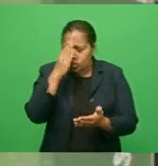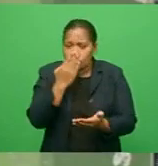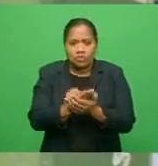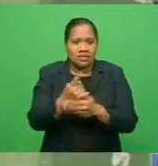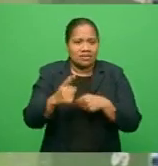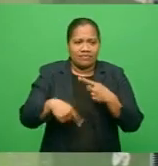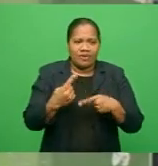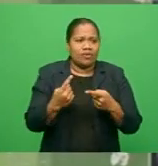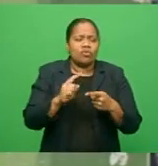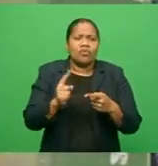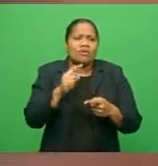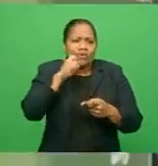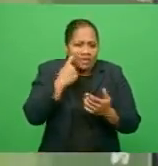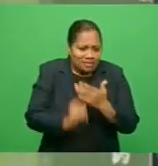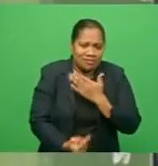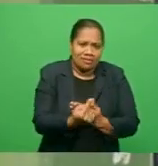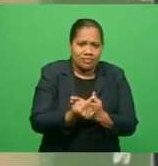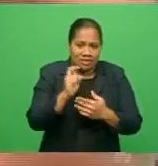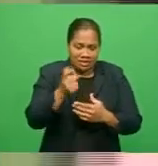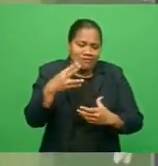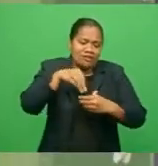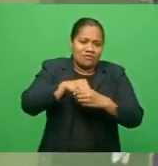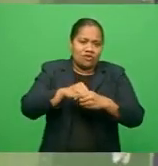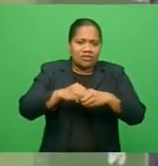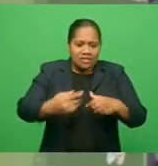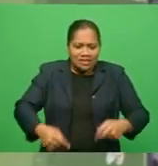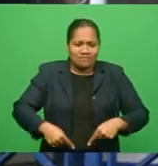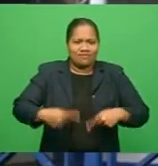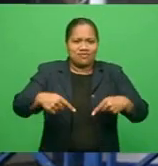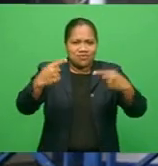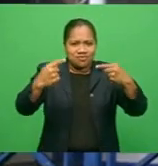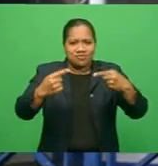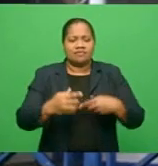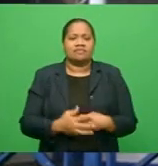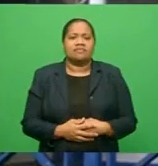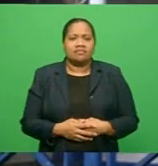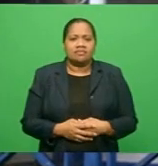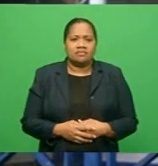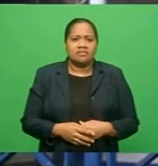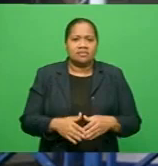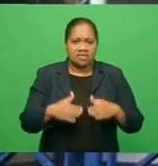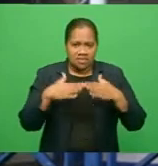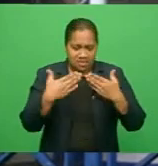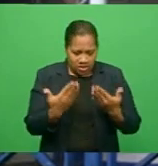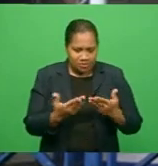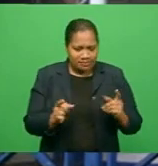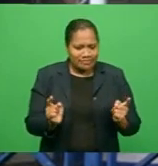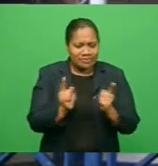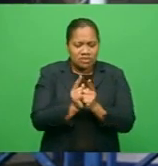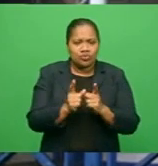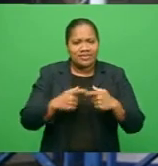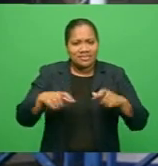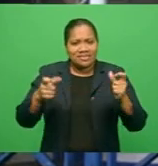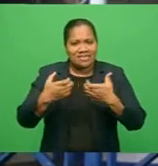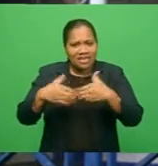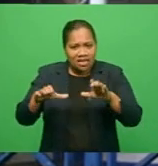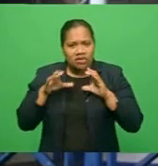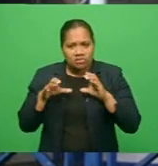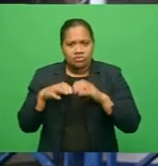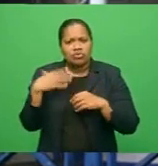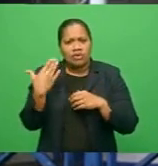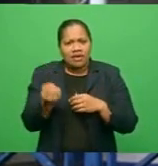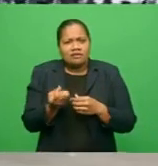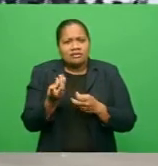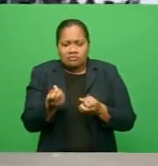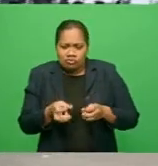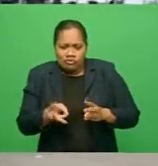consequences of getting involved in fights and brawls. The force is also meeting with the Suva City Council to put in place measures to assist